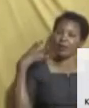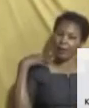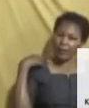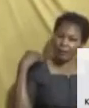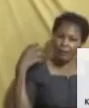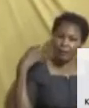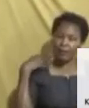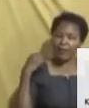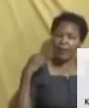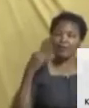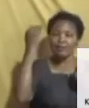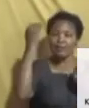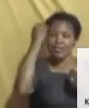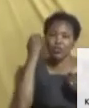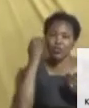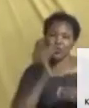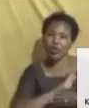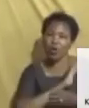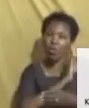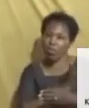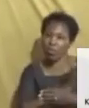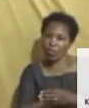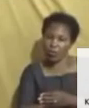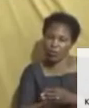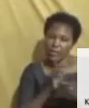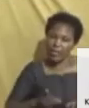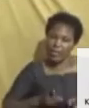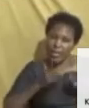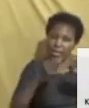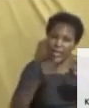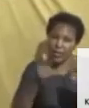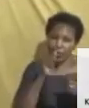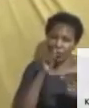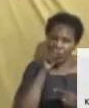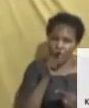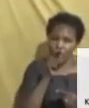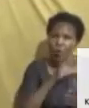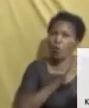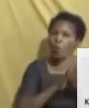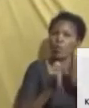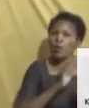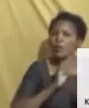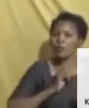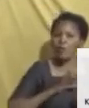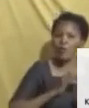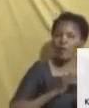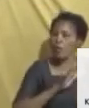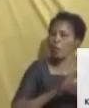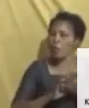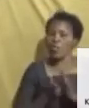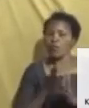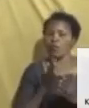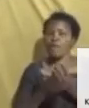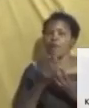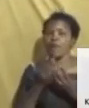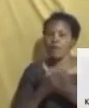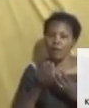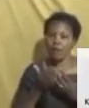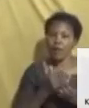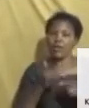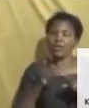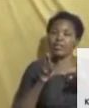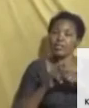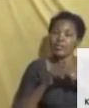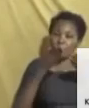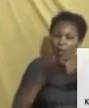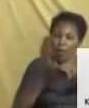exercise the judicial authority delegated to you without fear or favor. And here